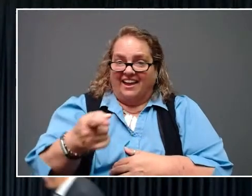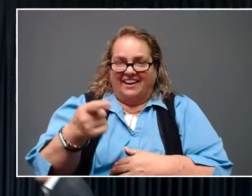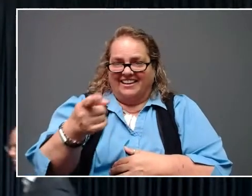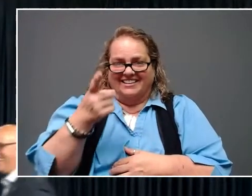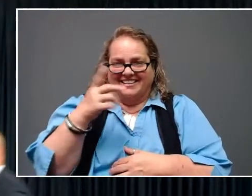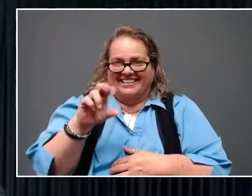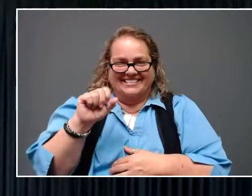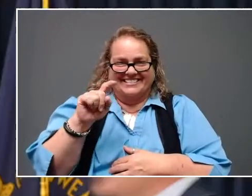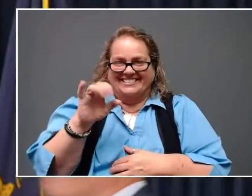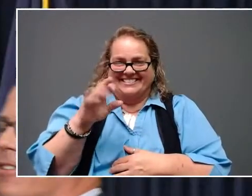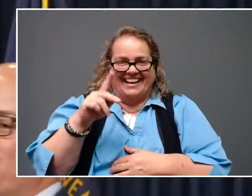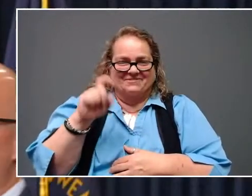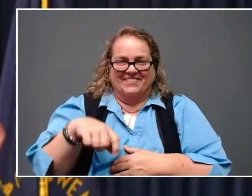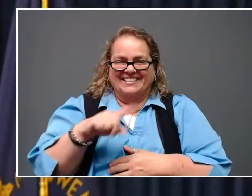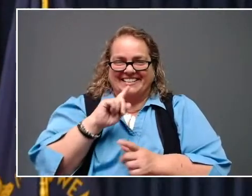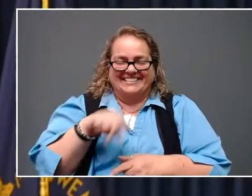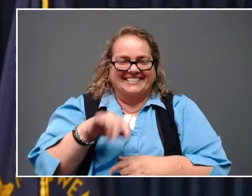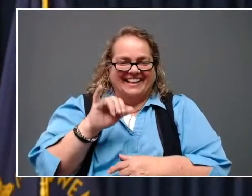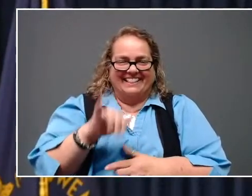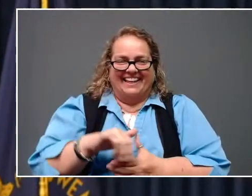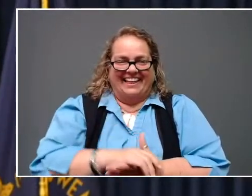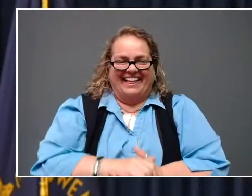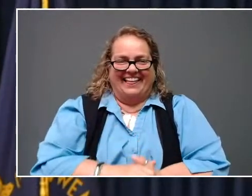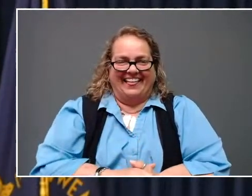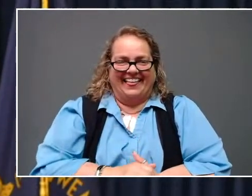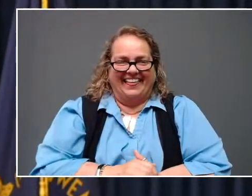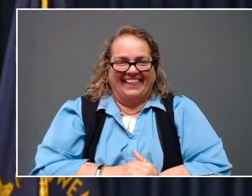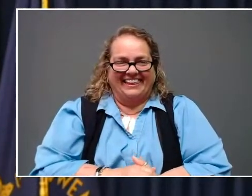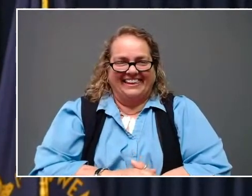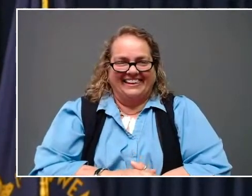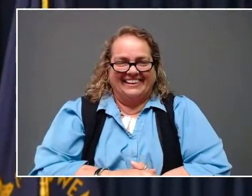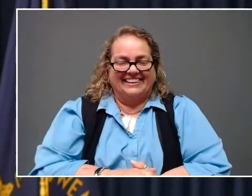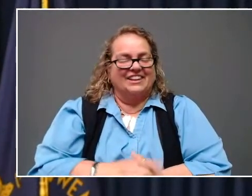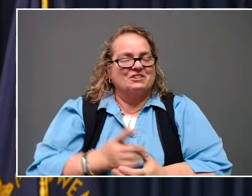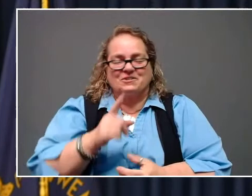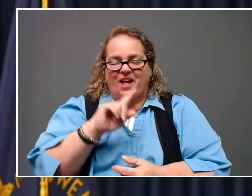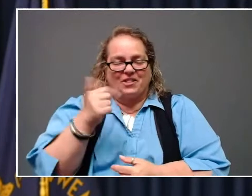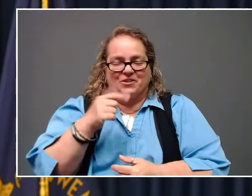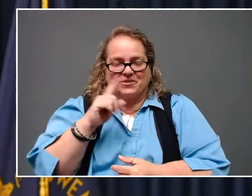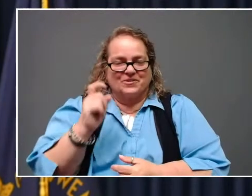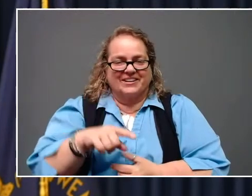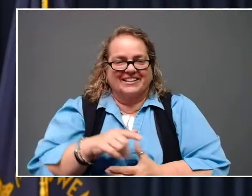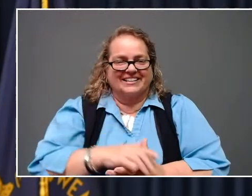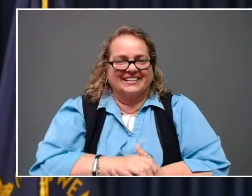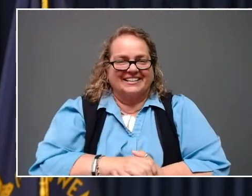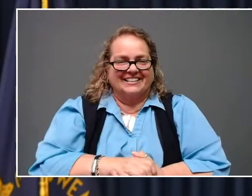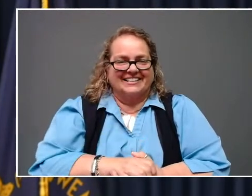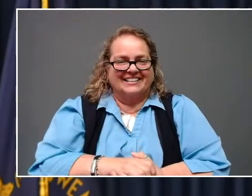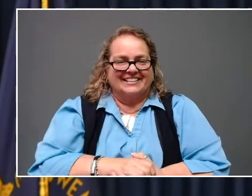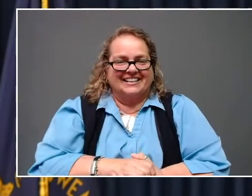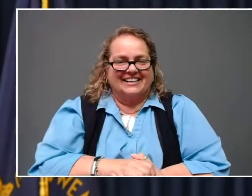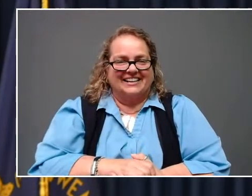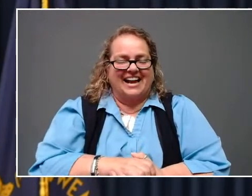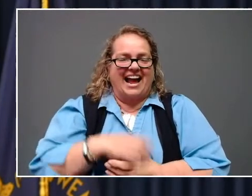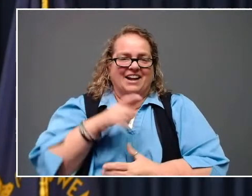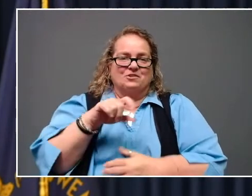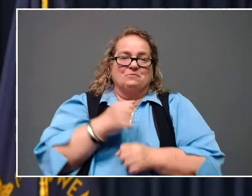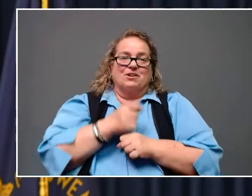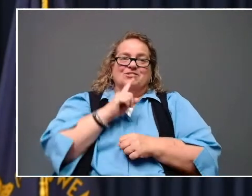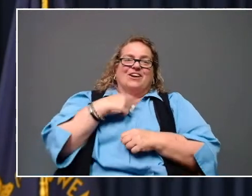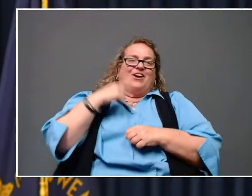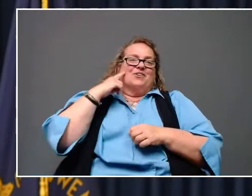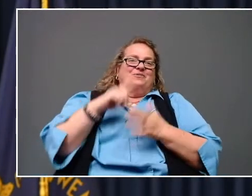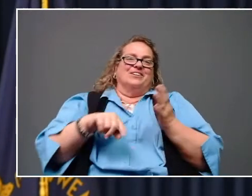one. But the next you asked me to question is well, I just need to make sure I heard what you said.